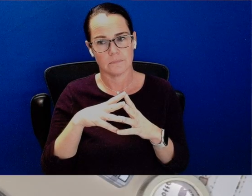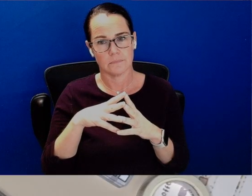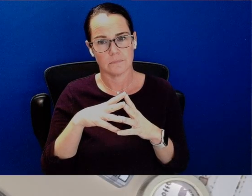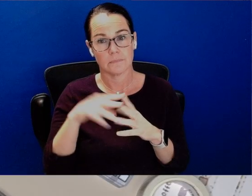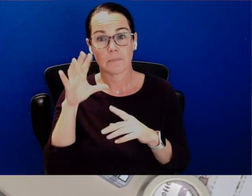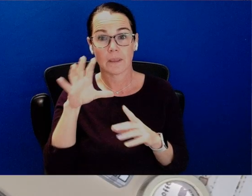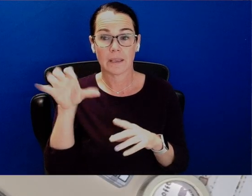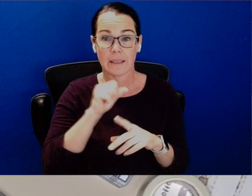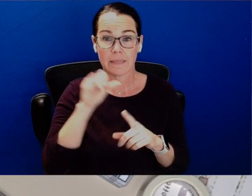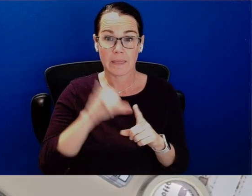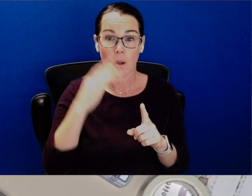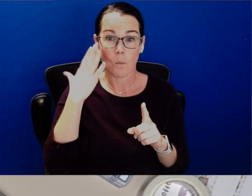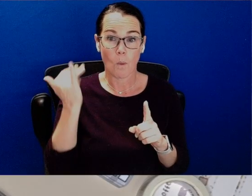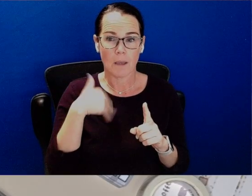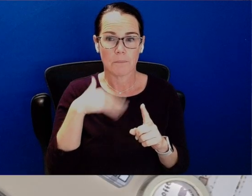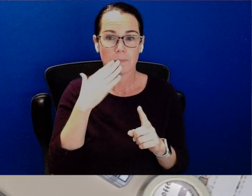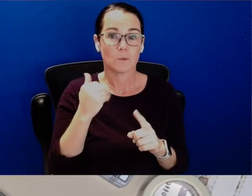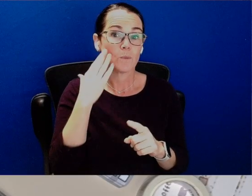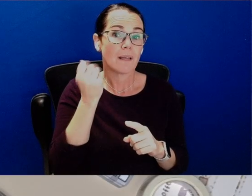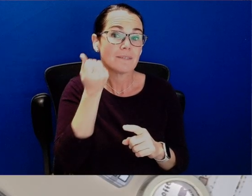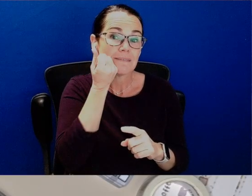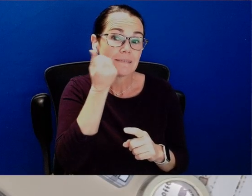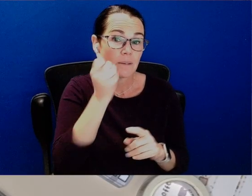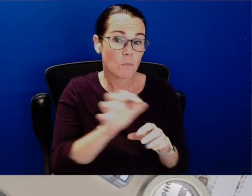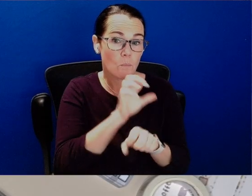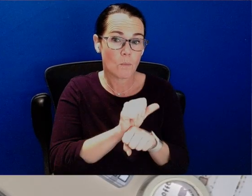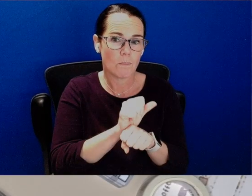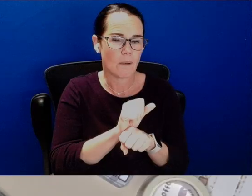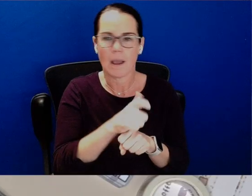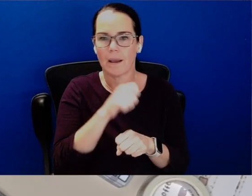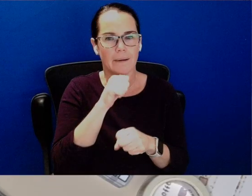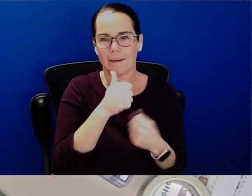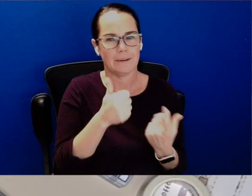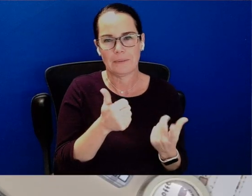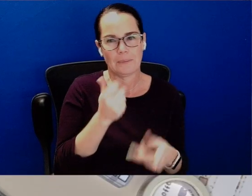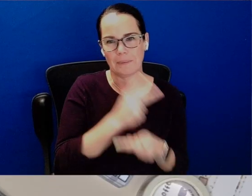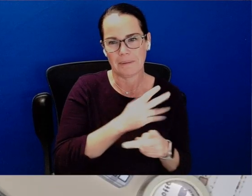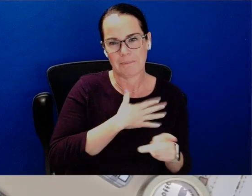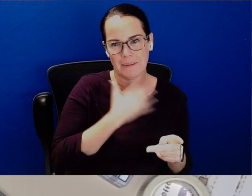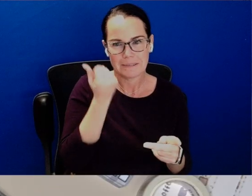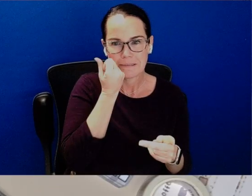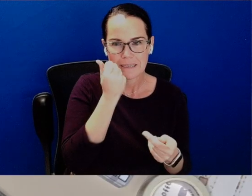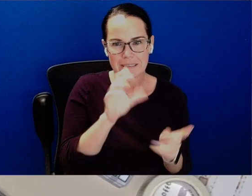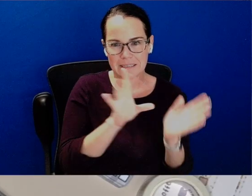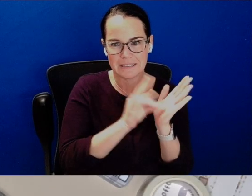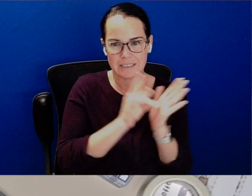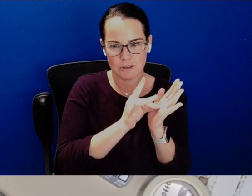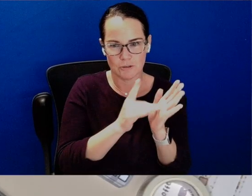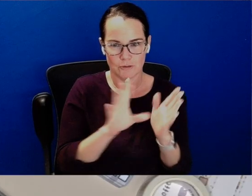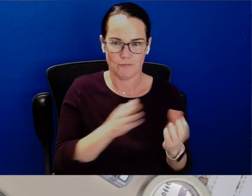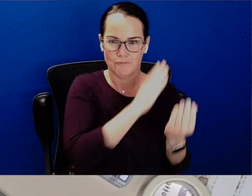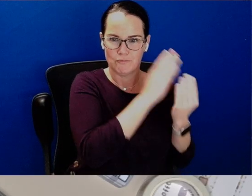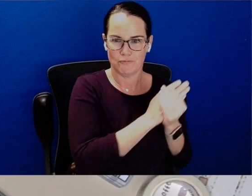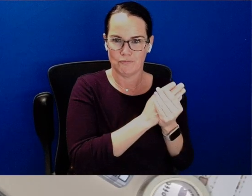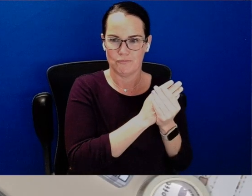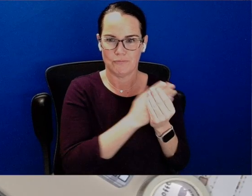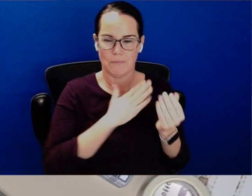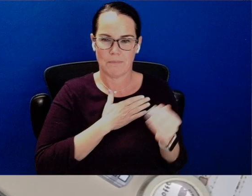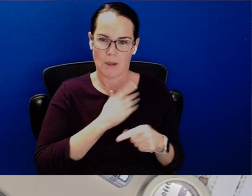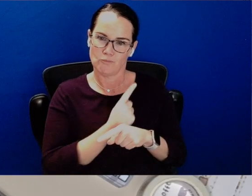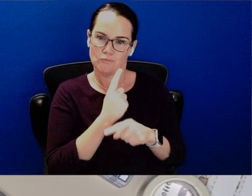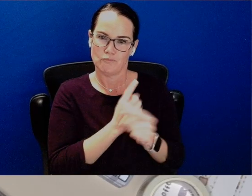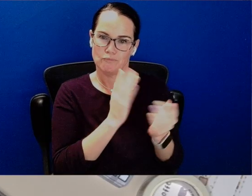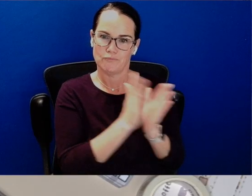thing because I have a dentist appointment and I don't keep my dentist stickers in my